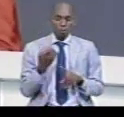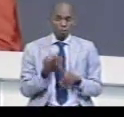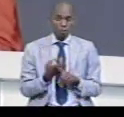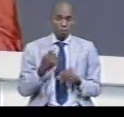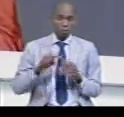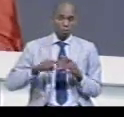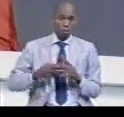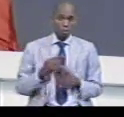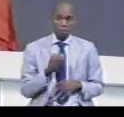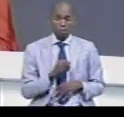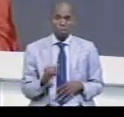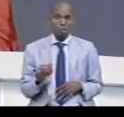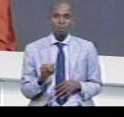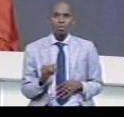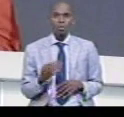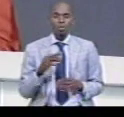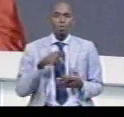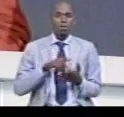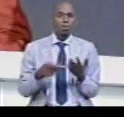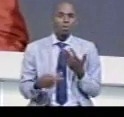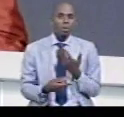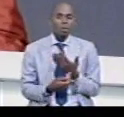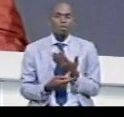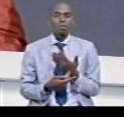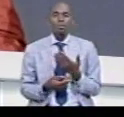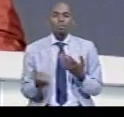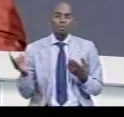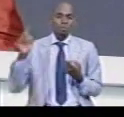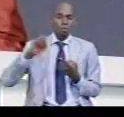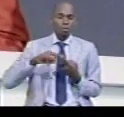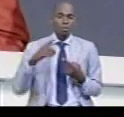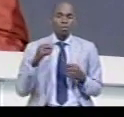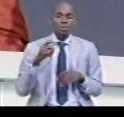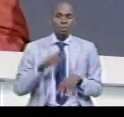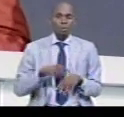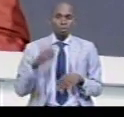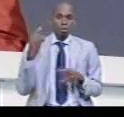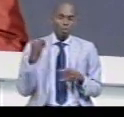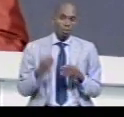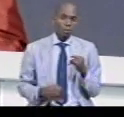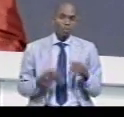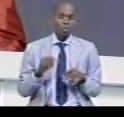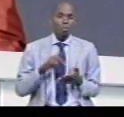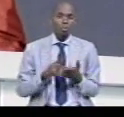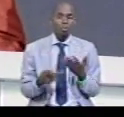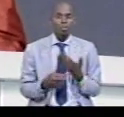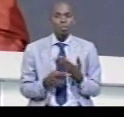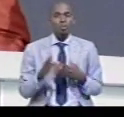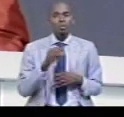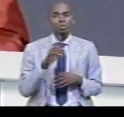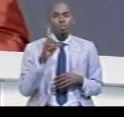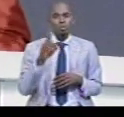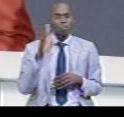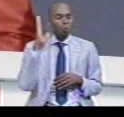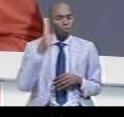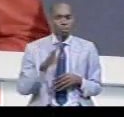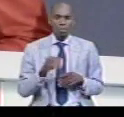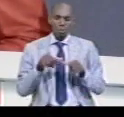the program tonight till the time the Lord will bring the program to the end, nobody will remain the same.